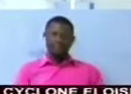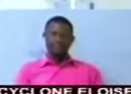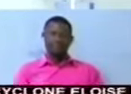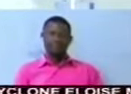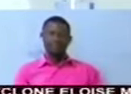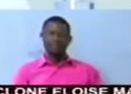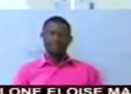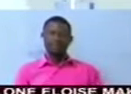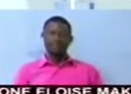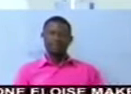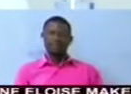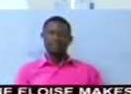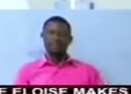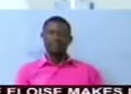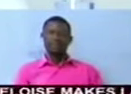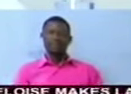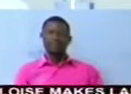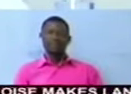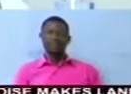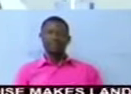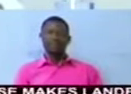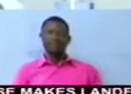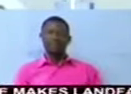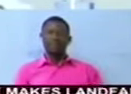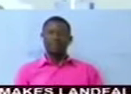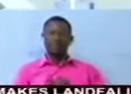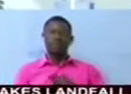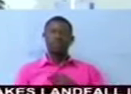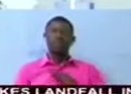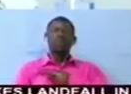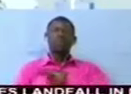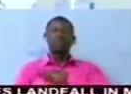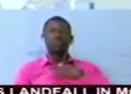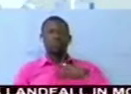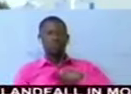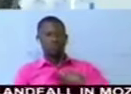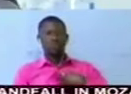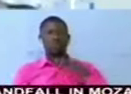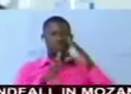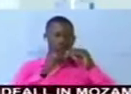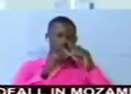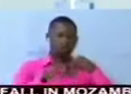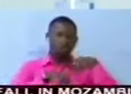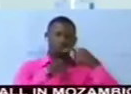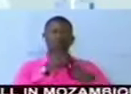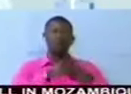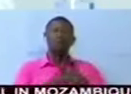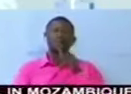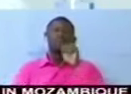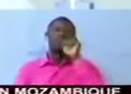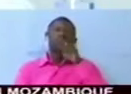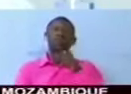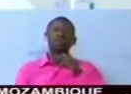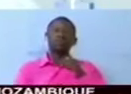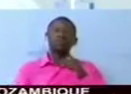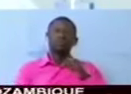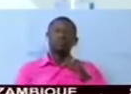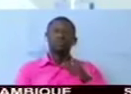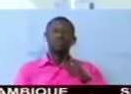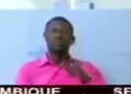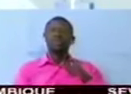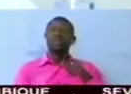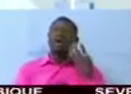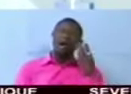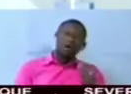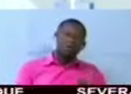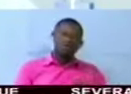2009. We'd also want you to talk about your experience in the hands of the NIA during that period. Dinañ bëggal